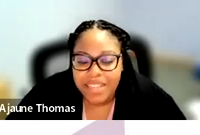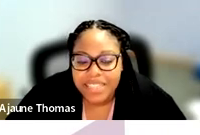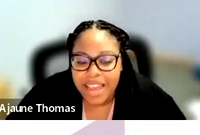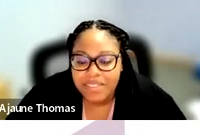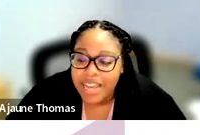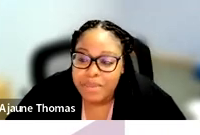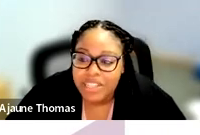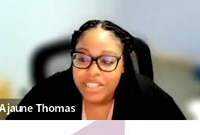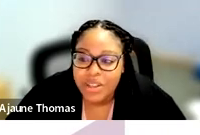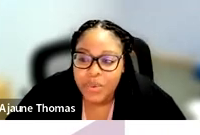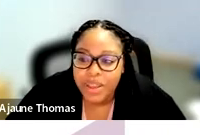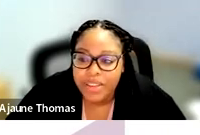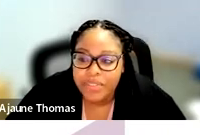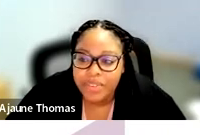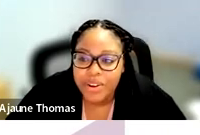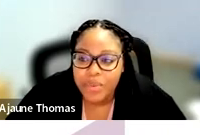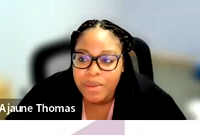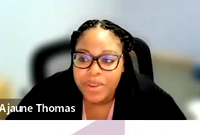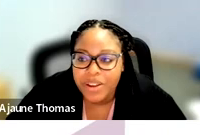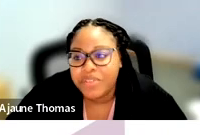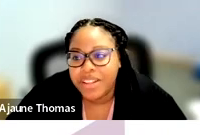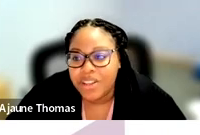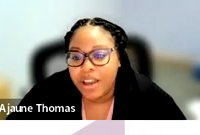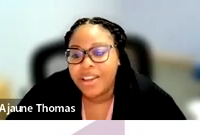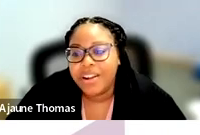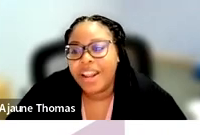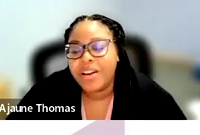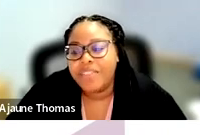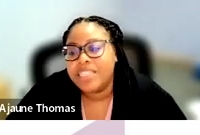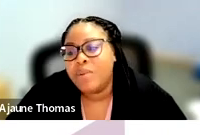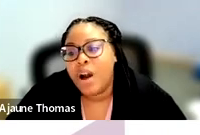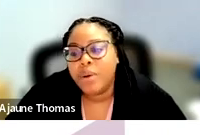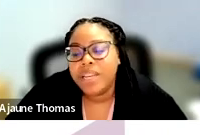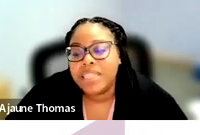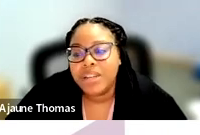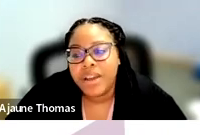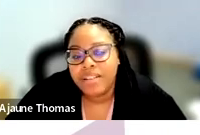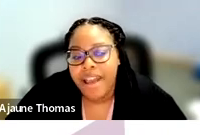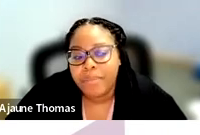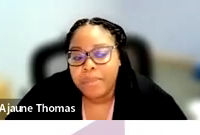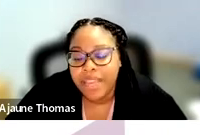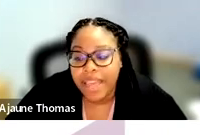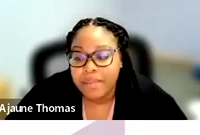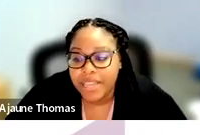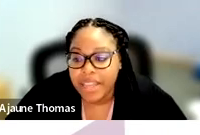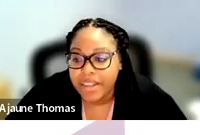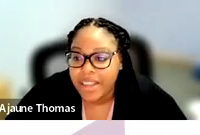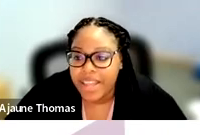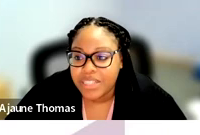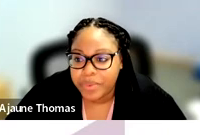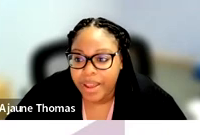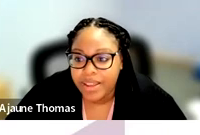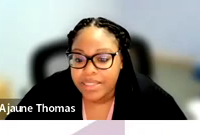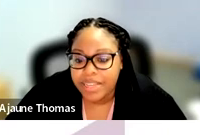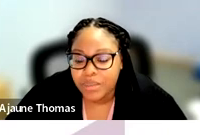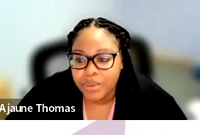game inside of text messages. So if, maybe we don't feel like talking or getting on a FaceTime call, but we can still interact by playing games together. And